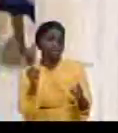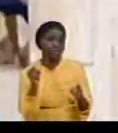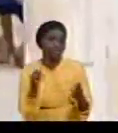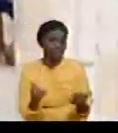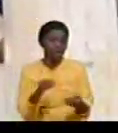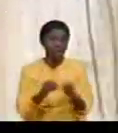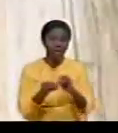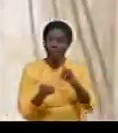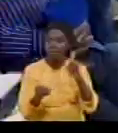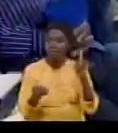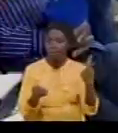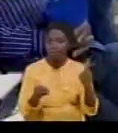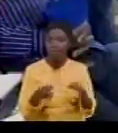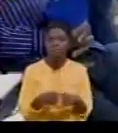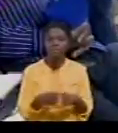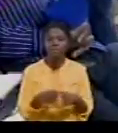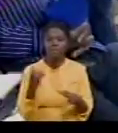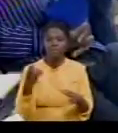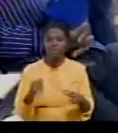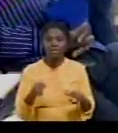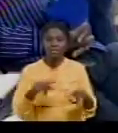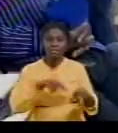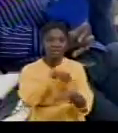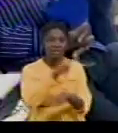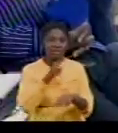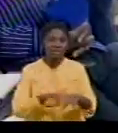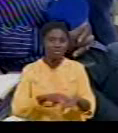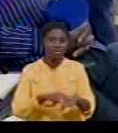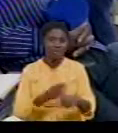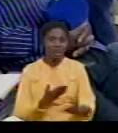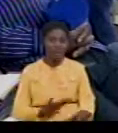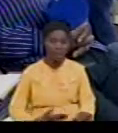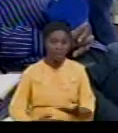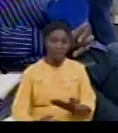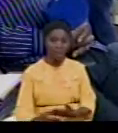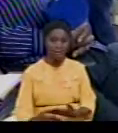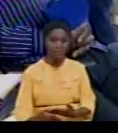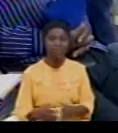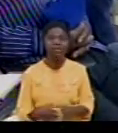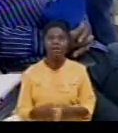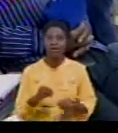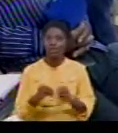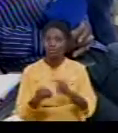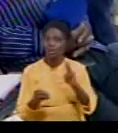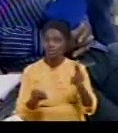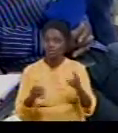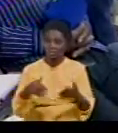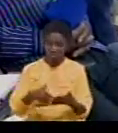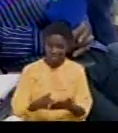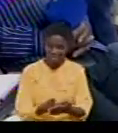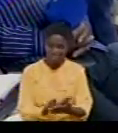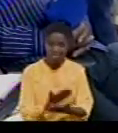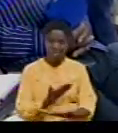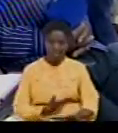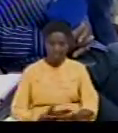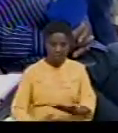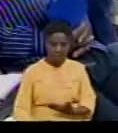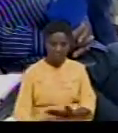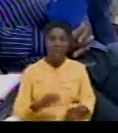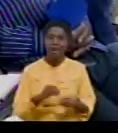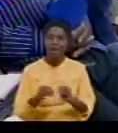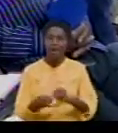the natural birth. Number two, the new birth. Number three,